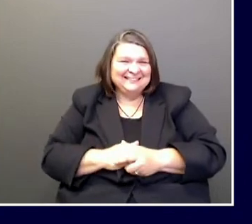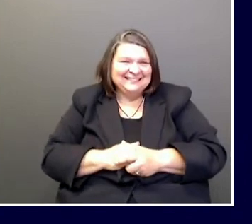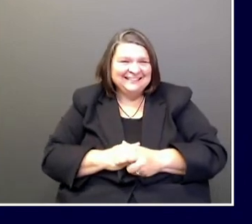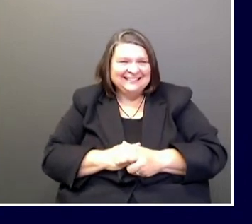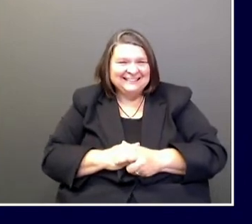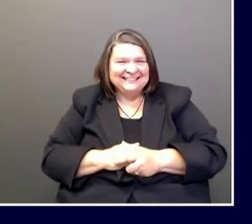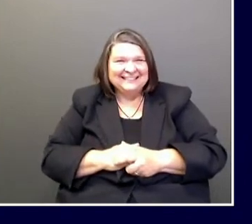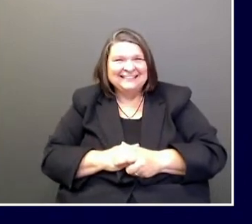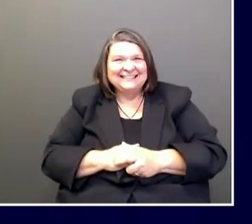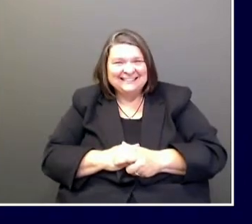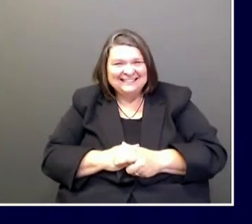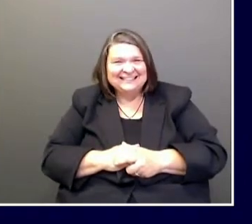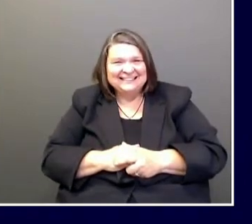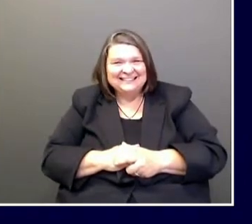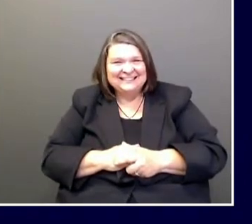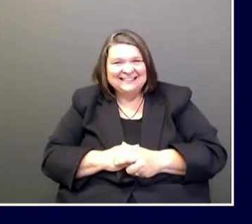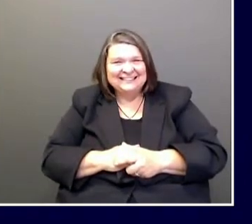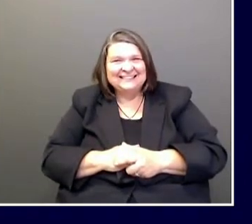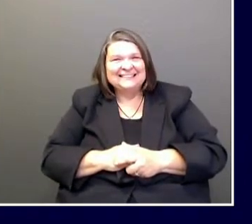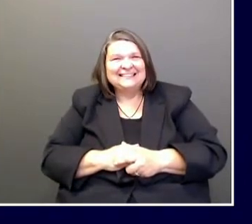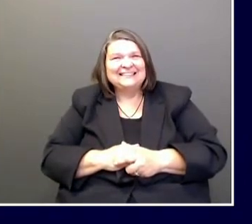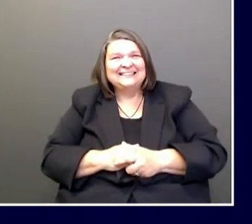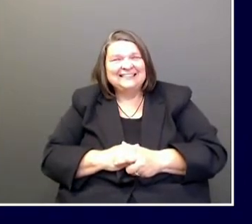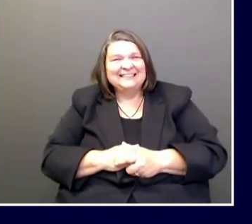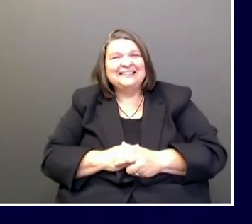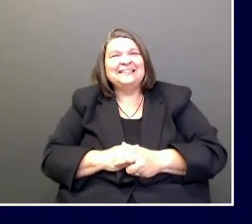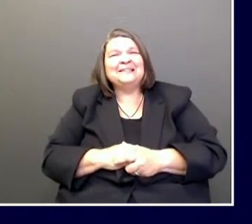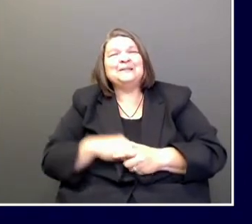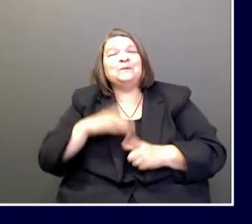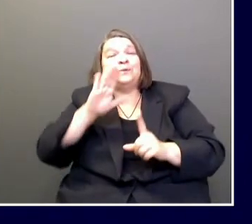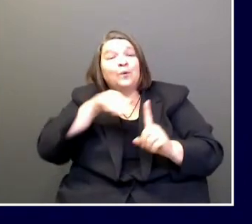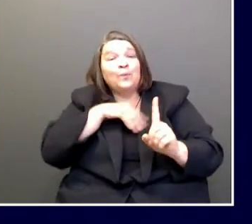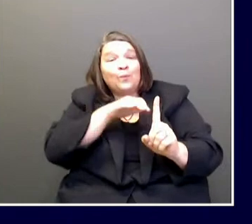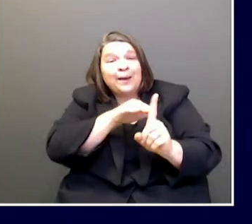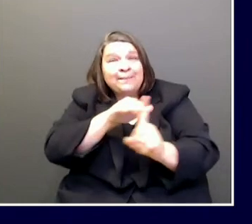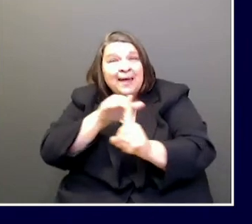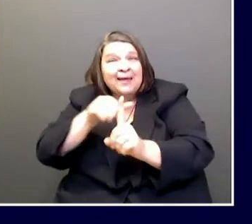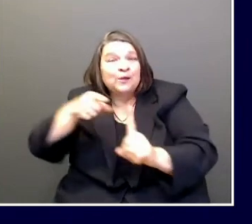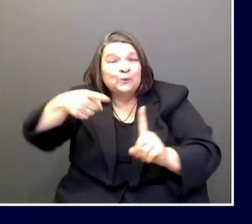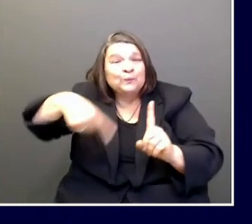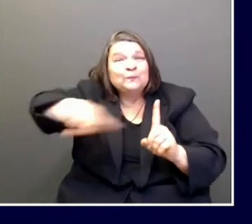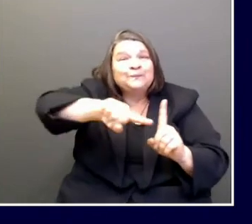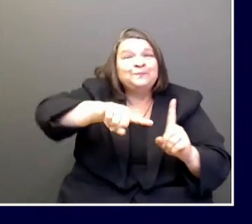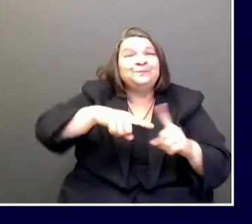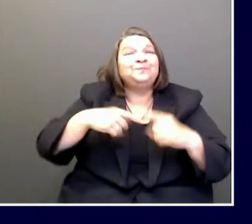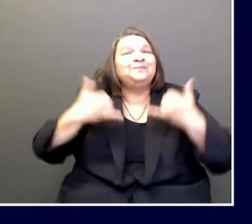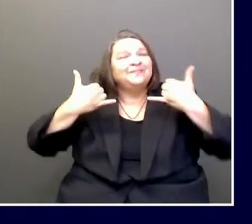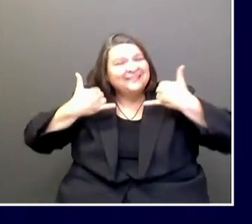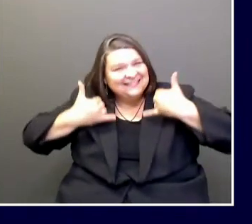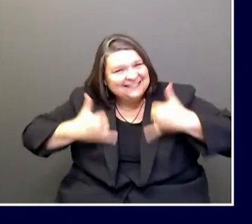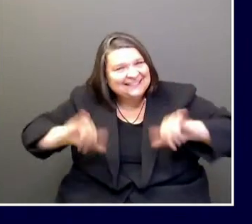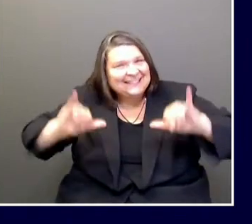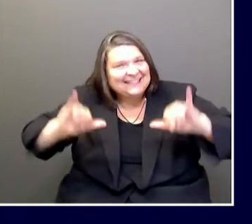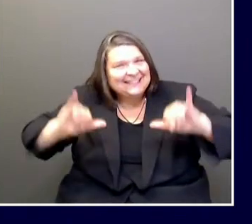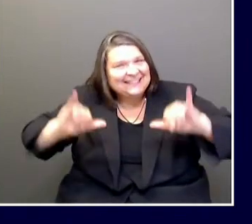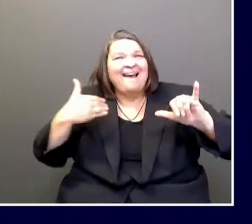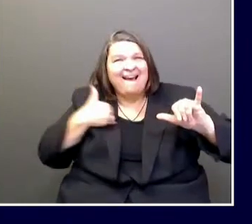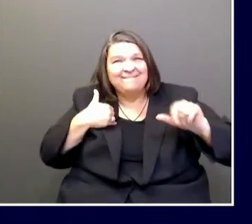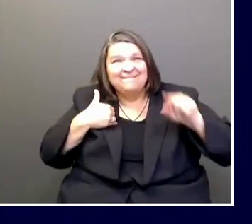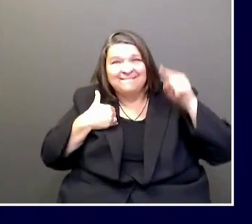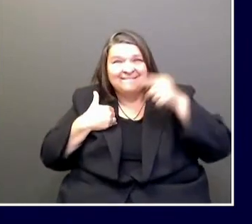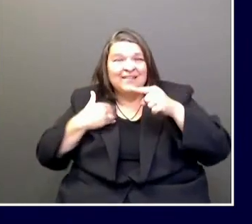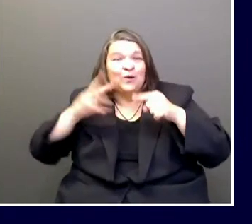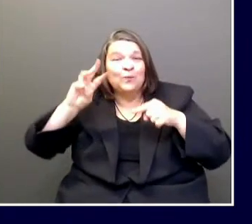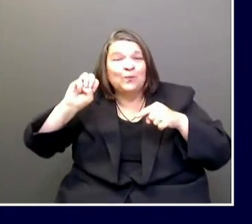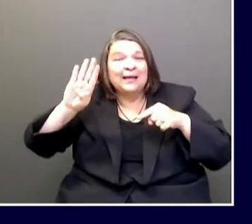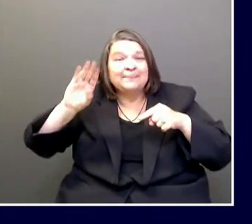There you go. Just a quick reminder that we continue to have a list of sites where you can get a vaccine for free